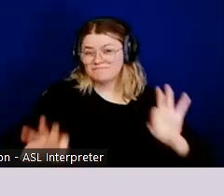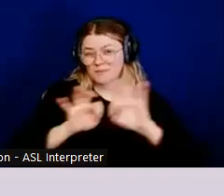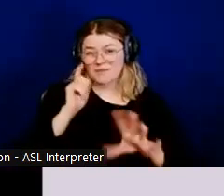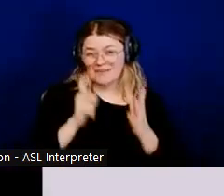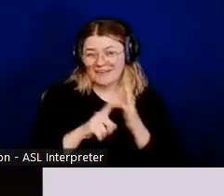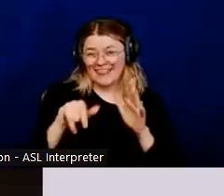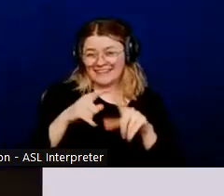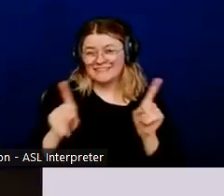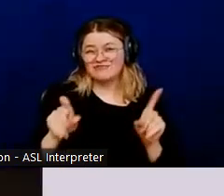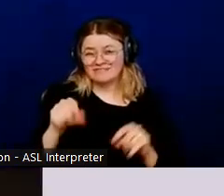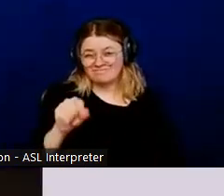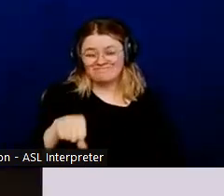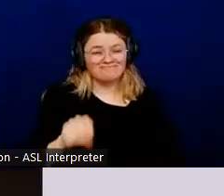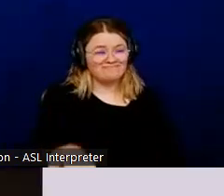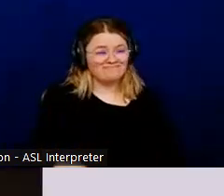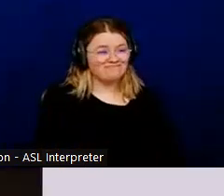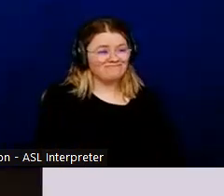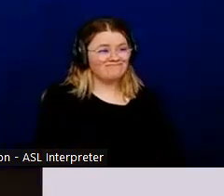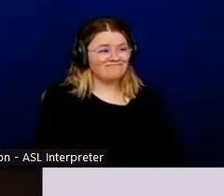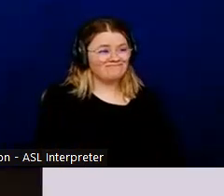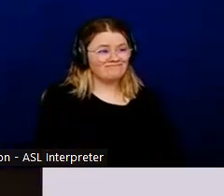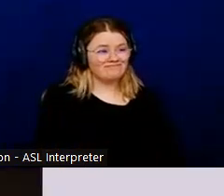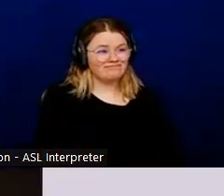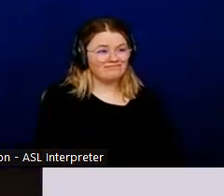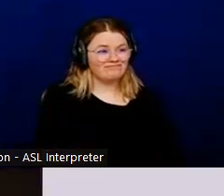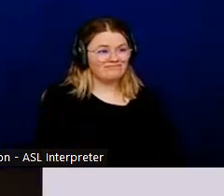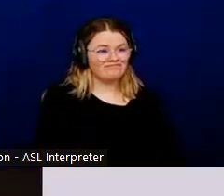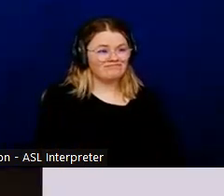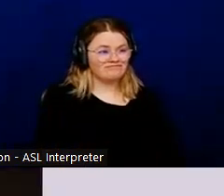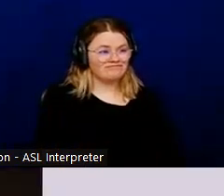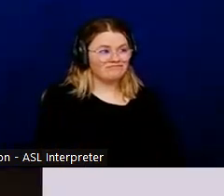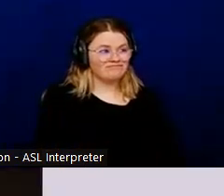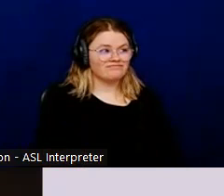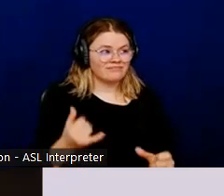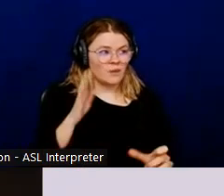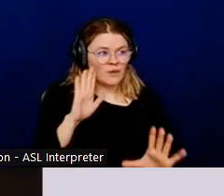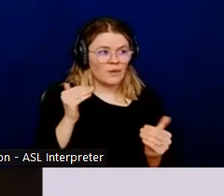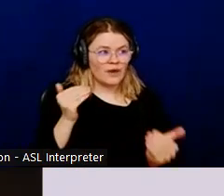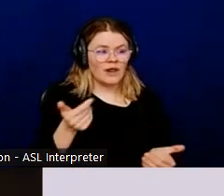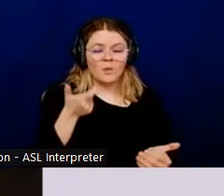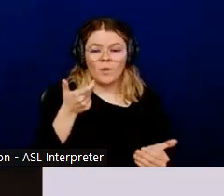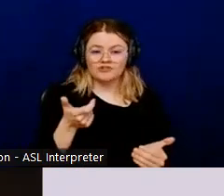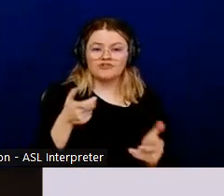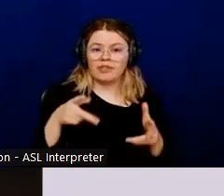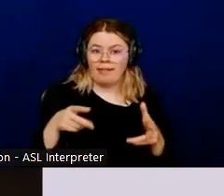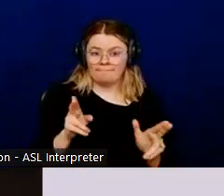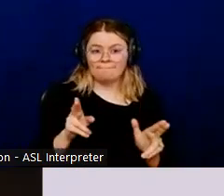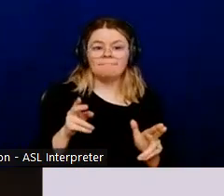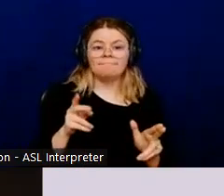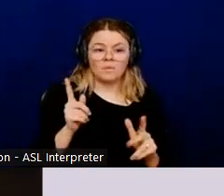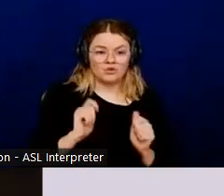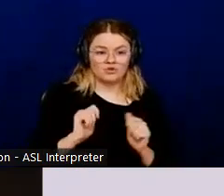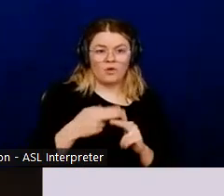up. Um, okay, we are now going to watch a clip of the show